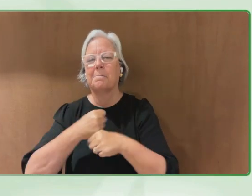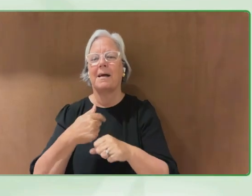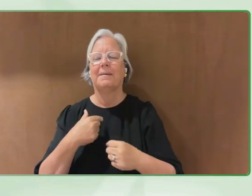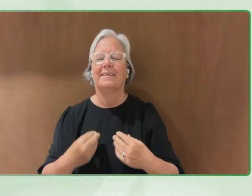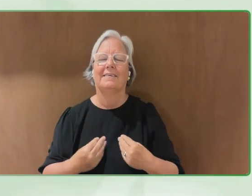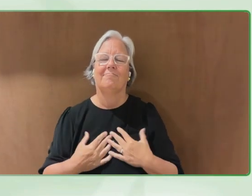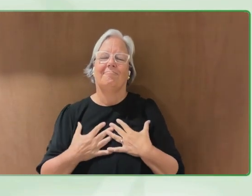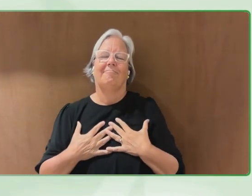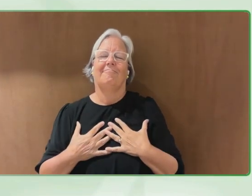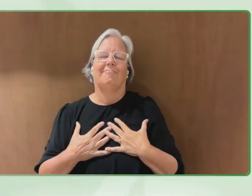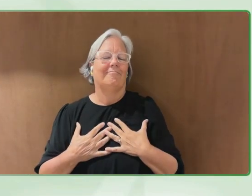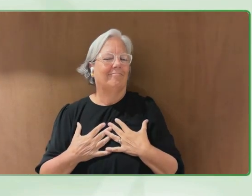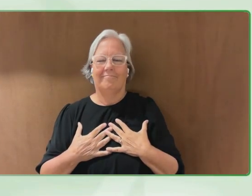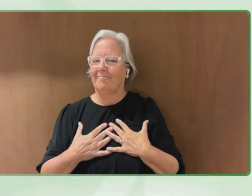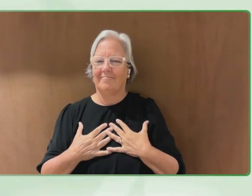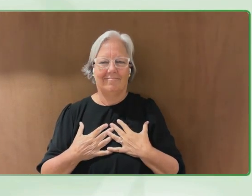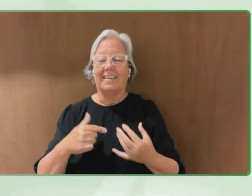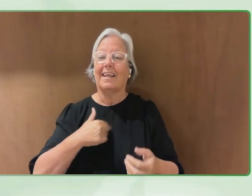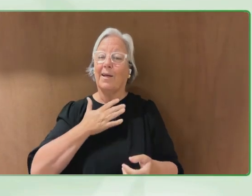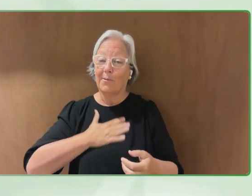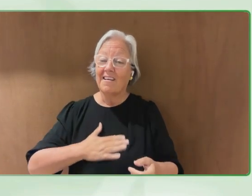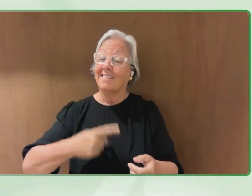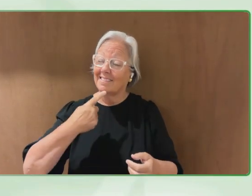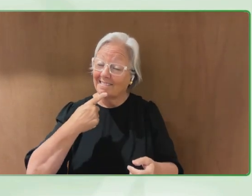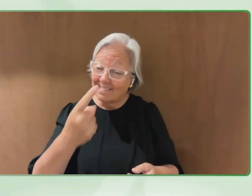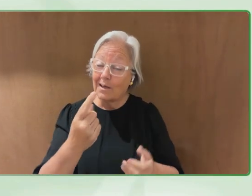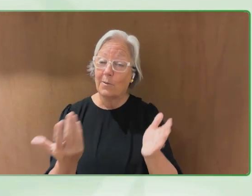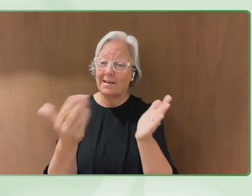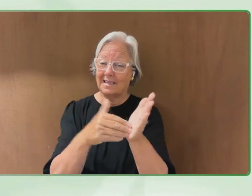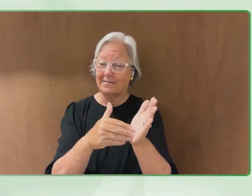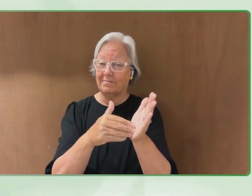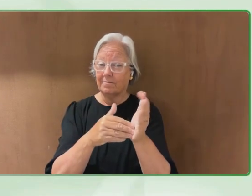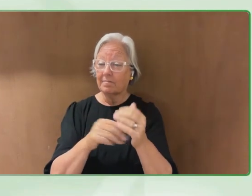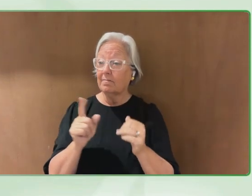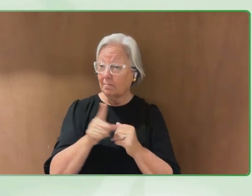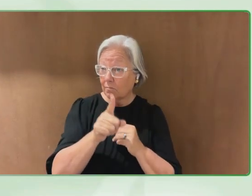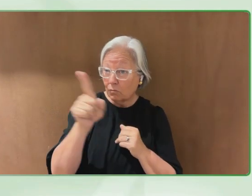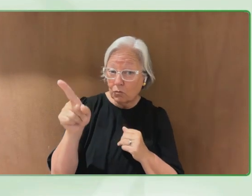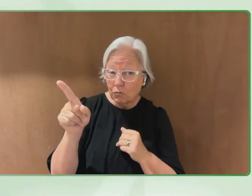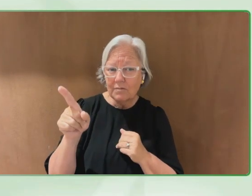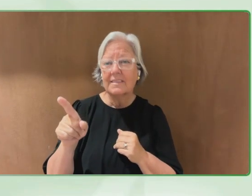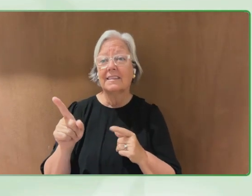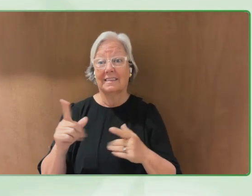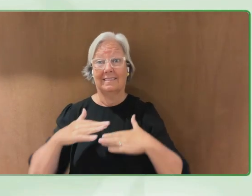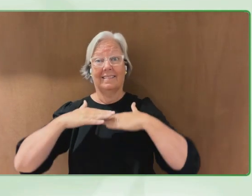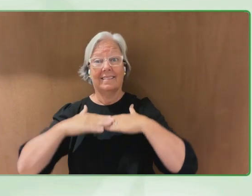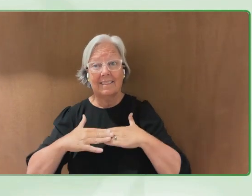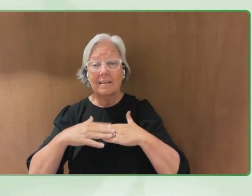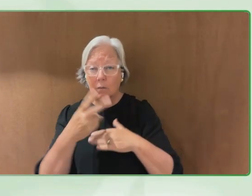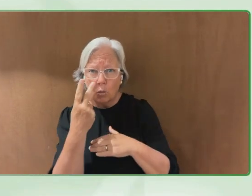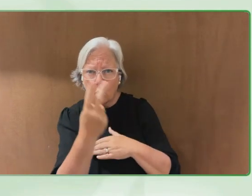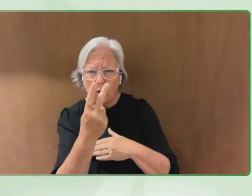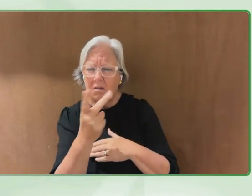heart. I want to reiterate what you had just said there. If you guys are out there sitting in these chairs right now, and you're thinking to